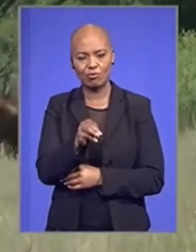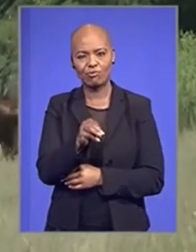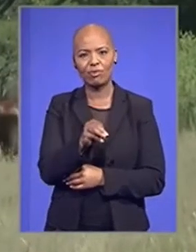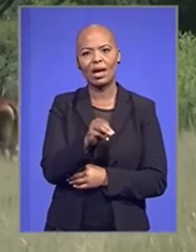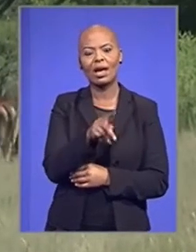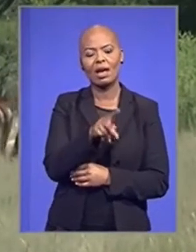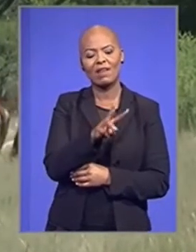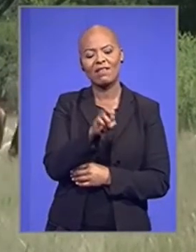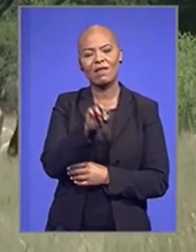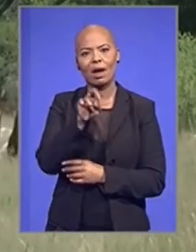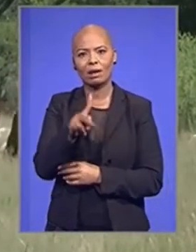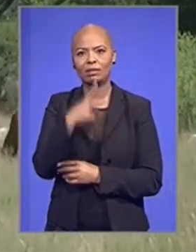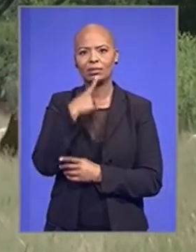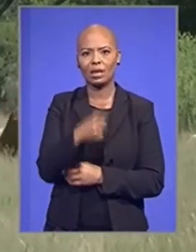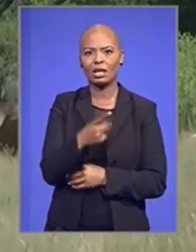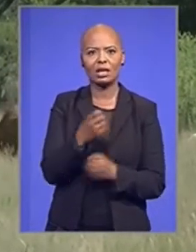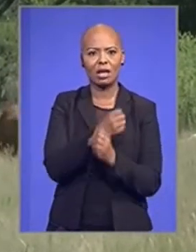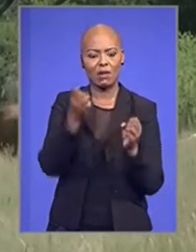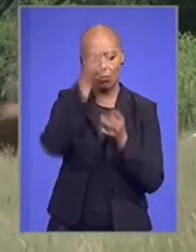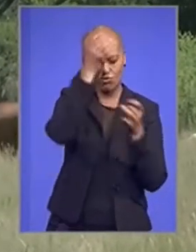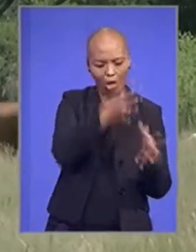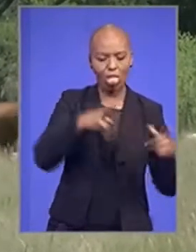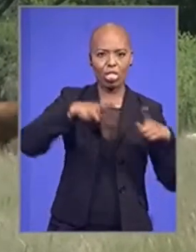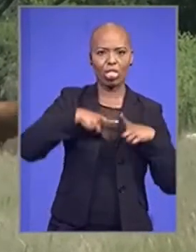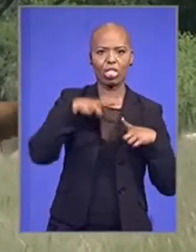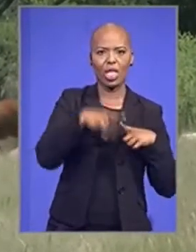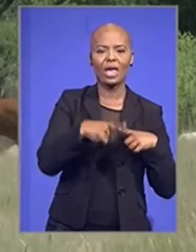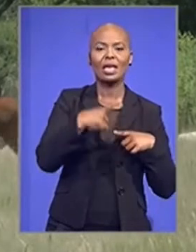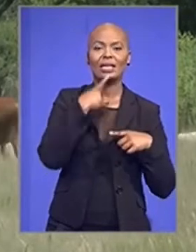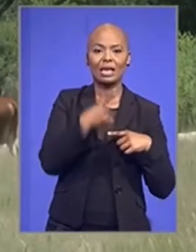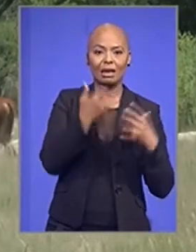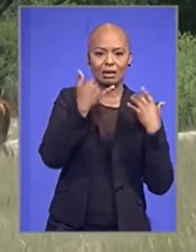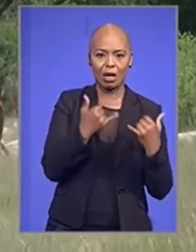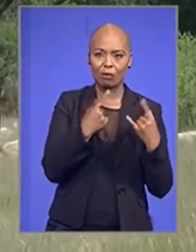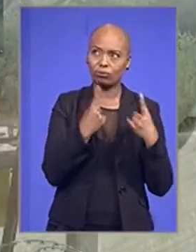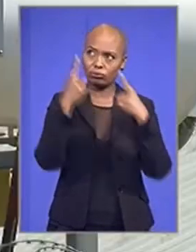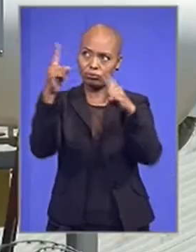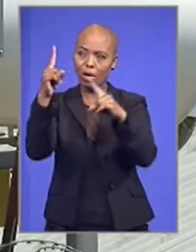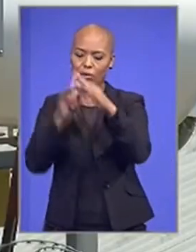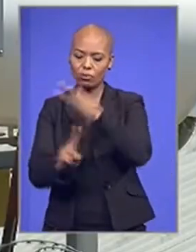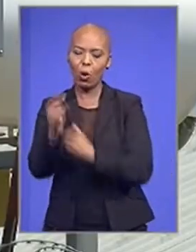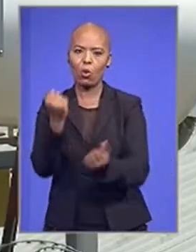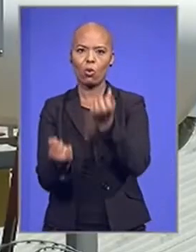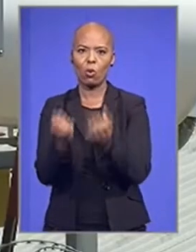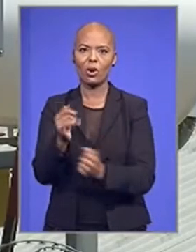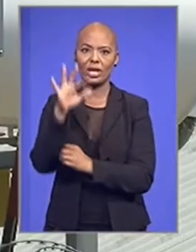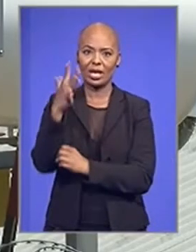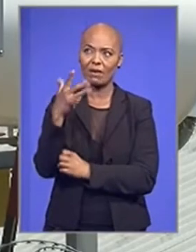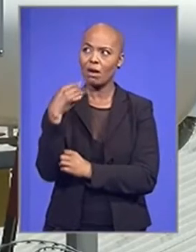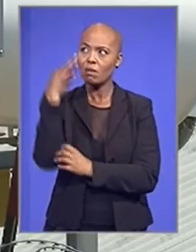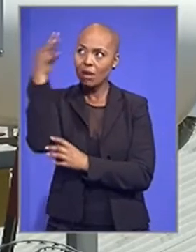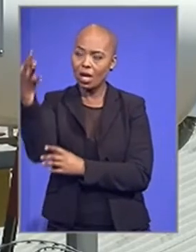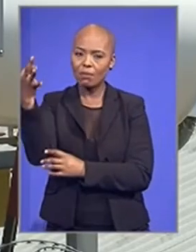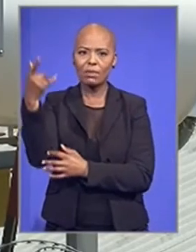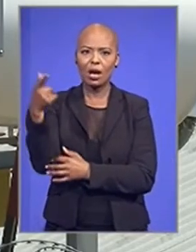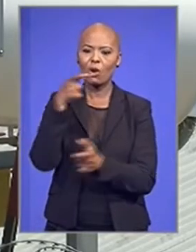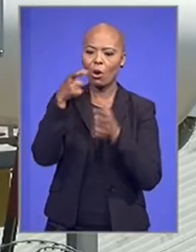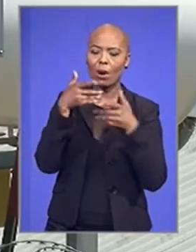nako e sa le teng ka dikgothalletso tsena mme o ikanne ka hore o tla leba makgotleng a dinyewe ha dikgothalletso tsena di ka kengwa